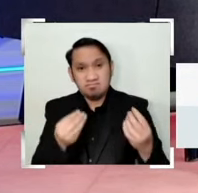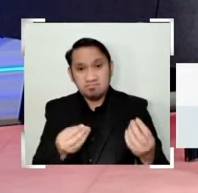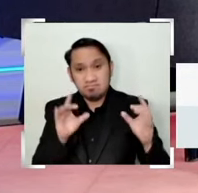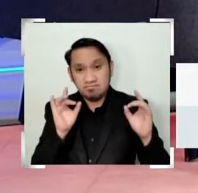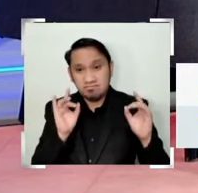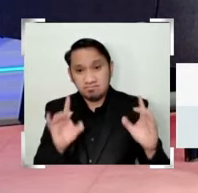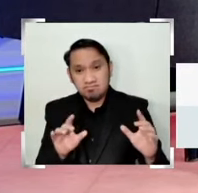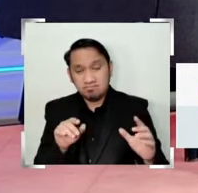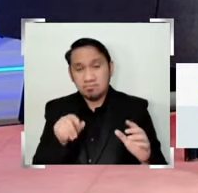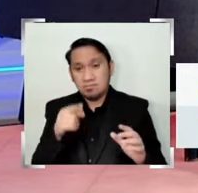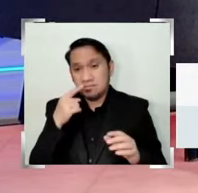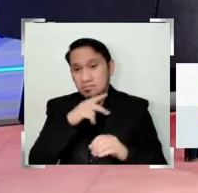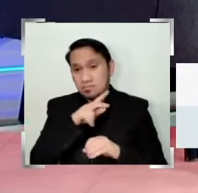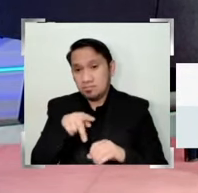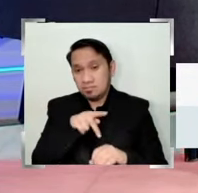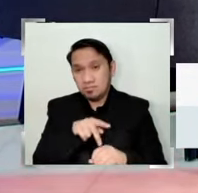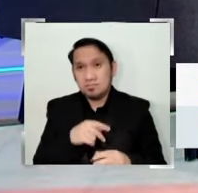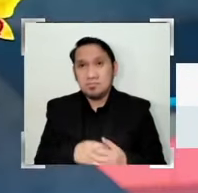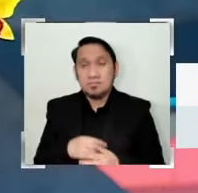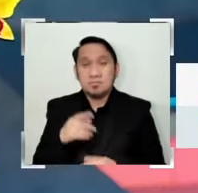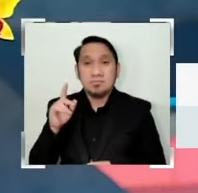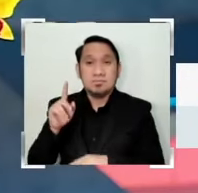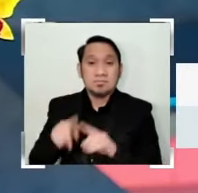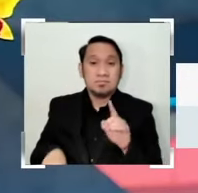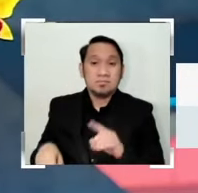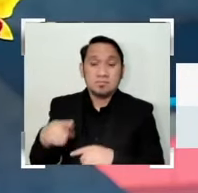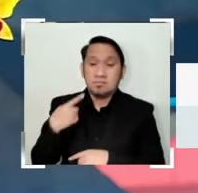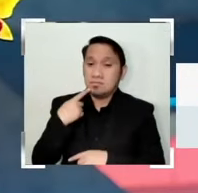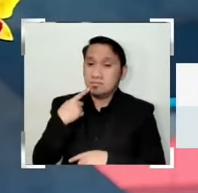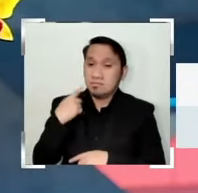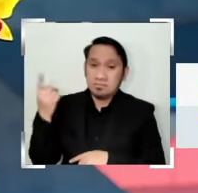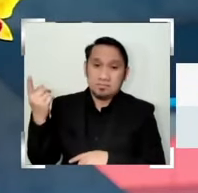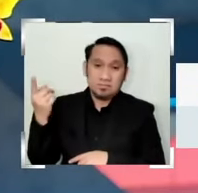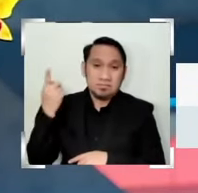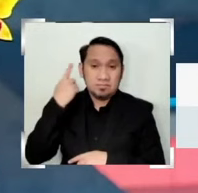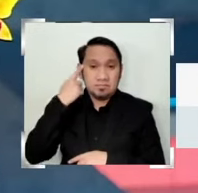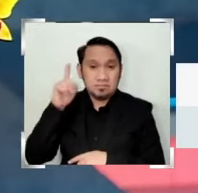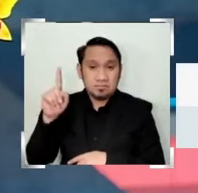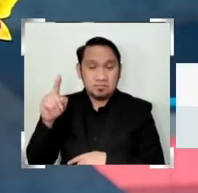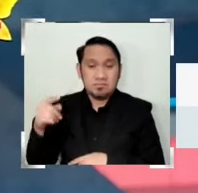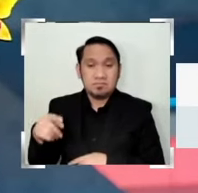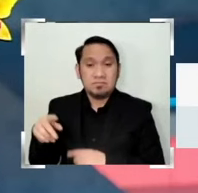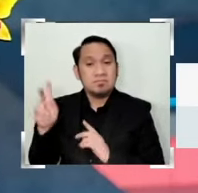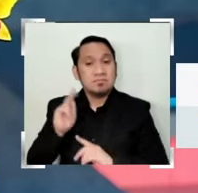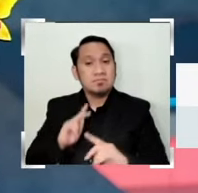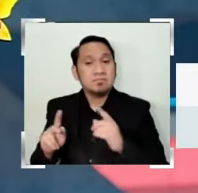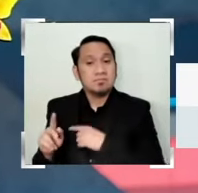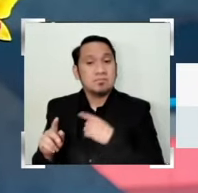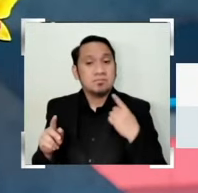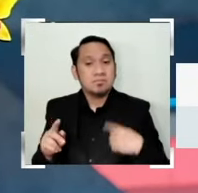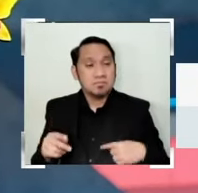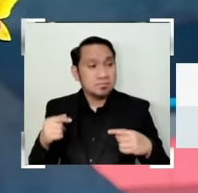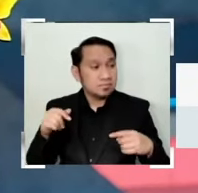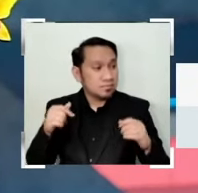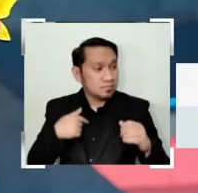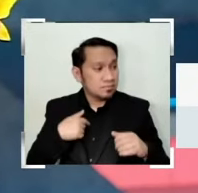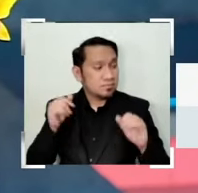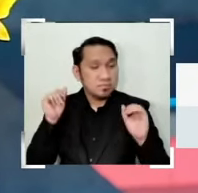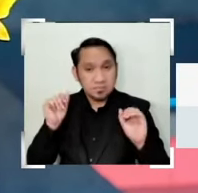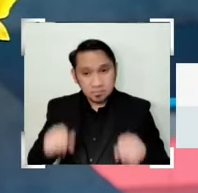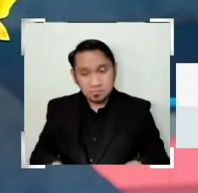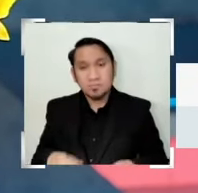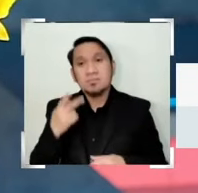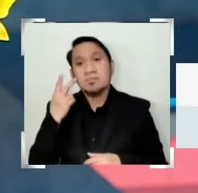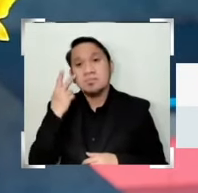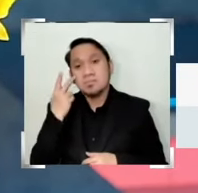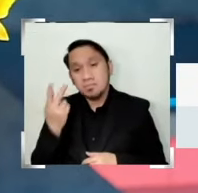the People's Republic of China is thinking or doing. What I can say is looking at what President